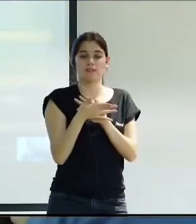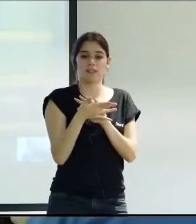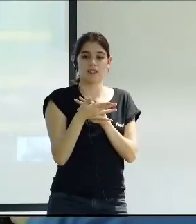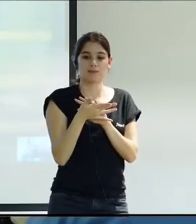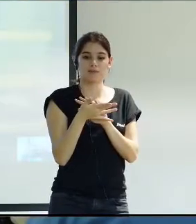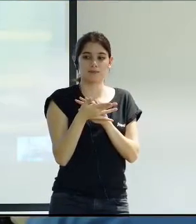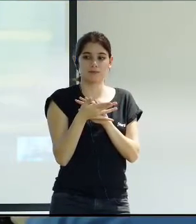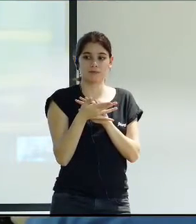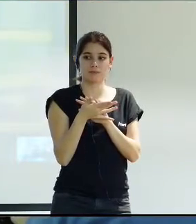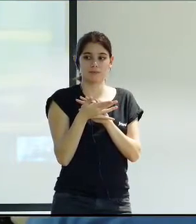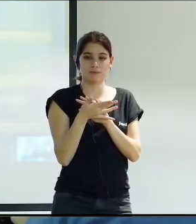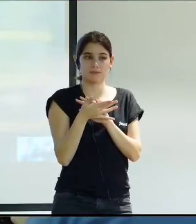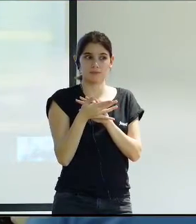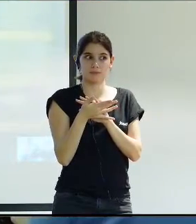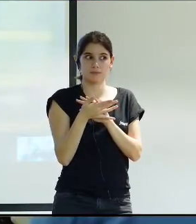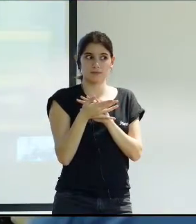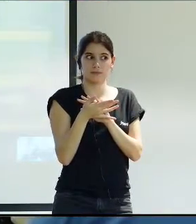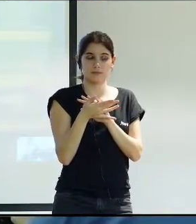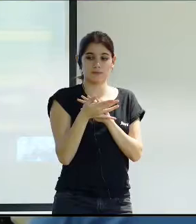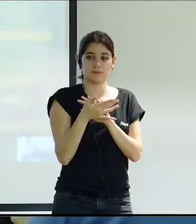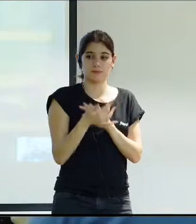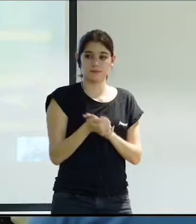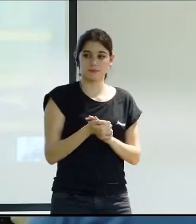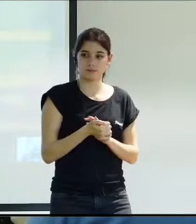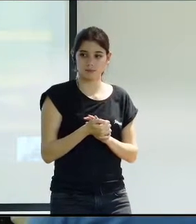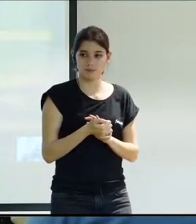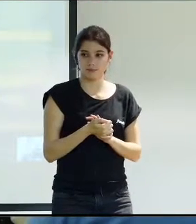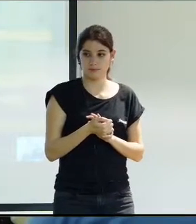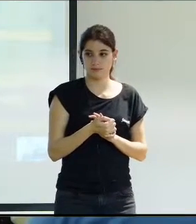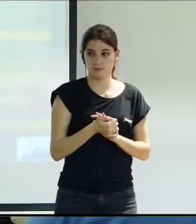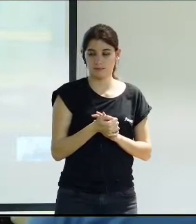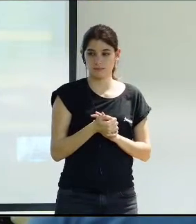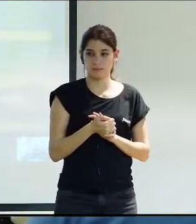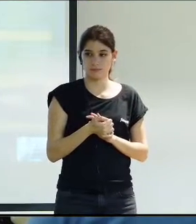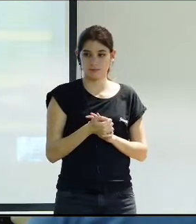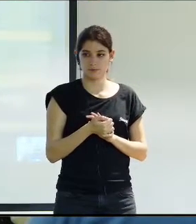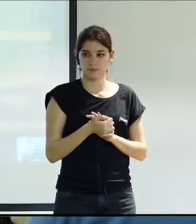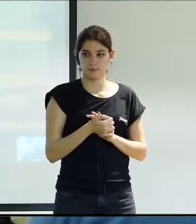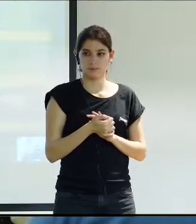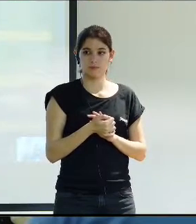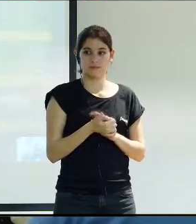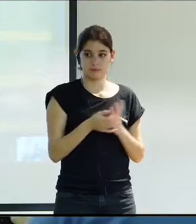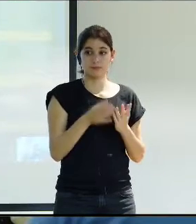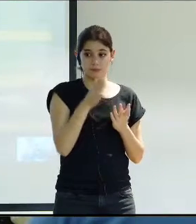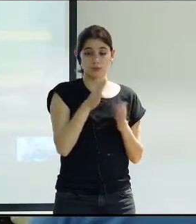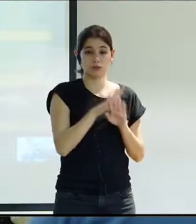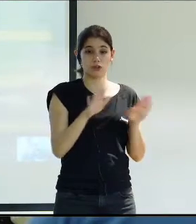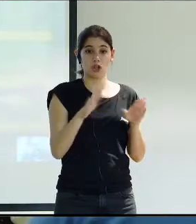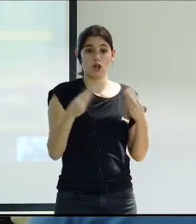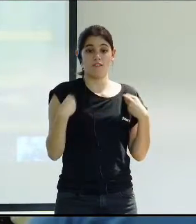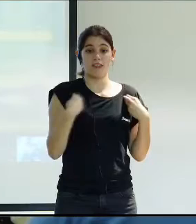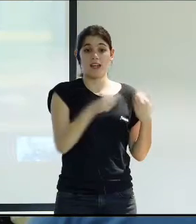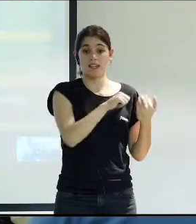independently, but also to be participating on the labor market, in leisure activities,